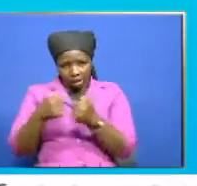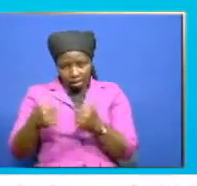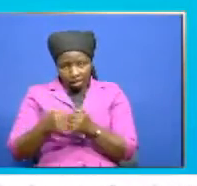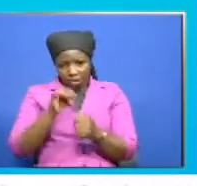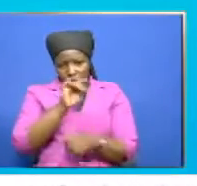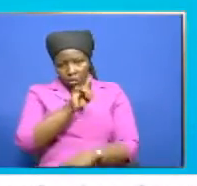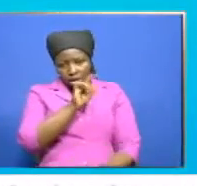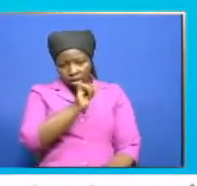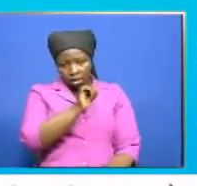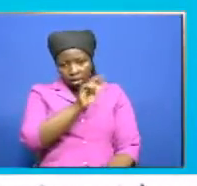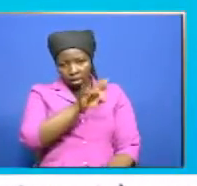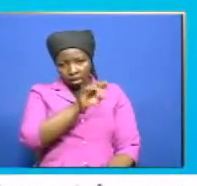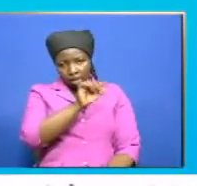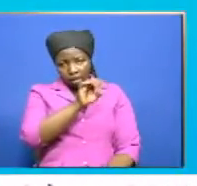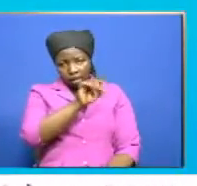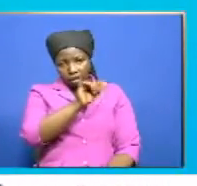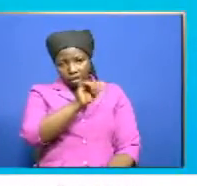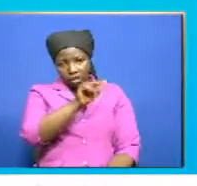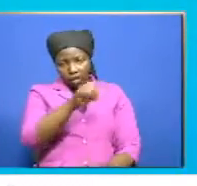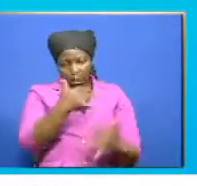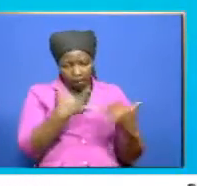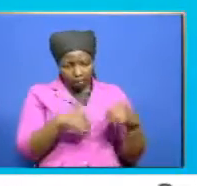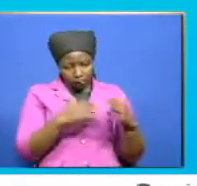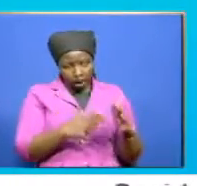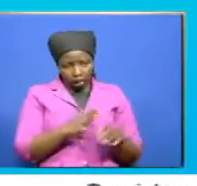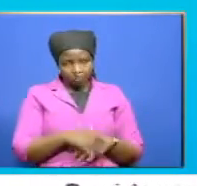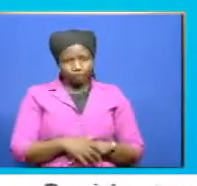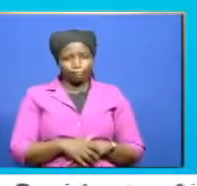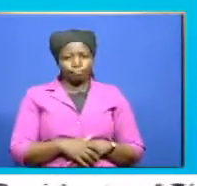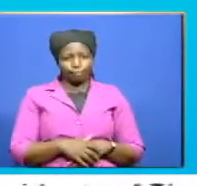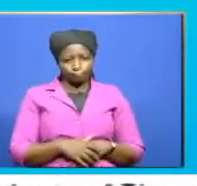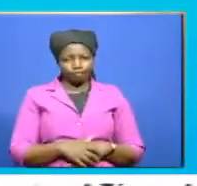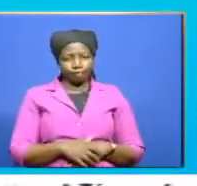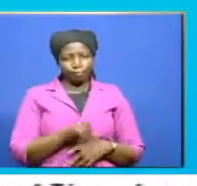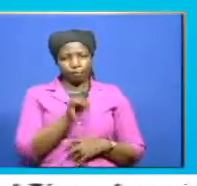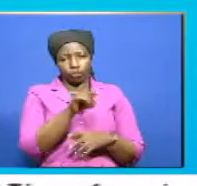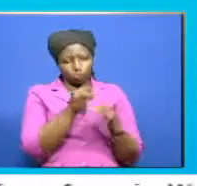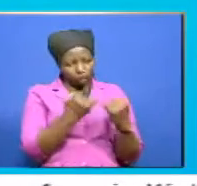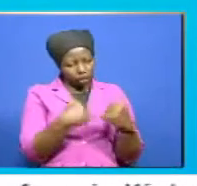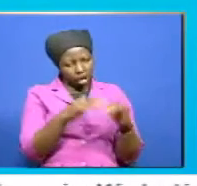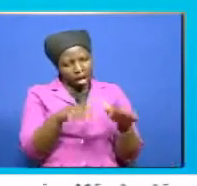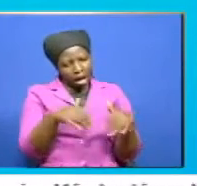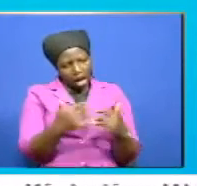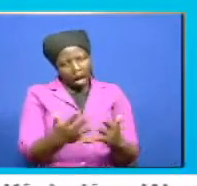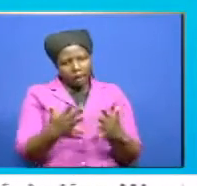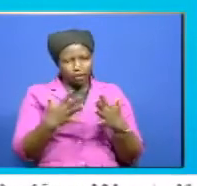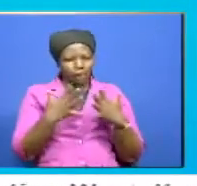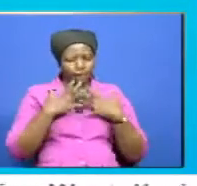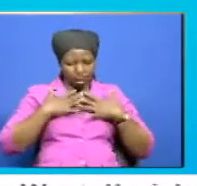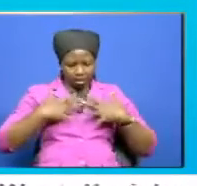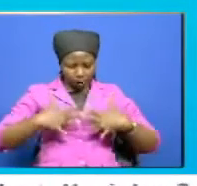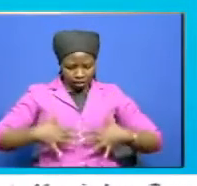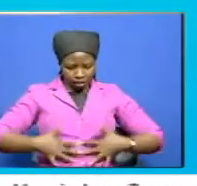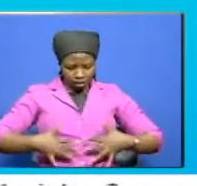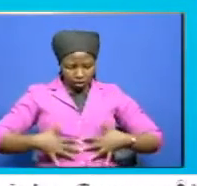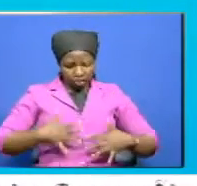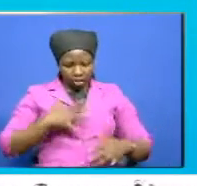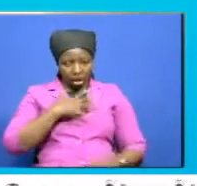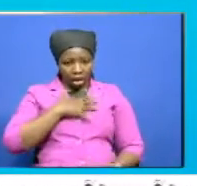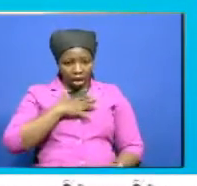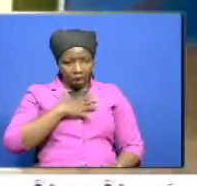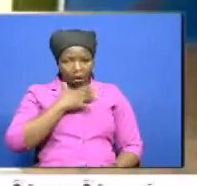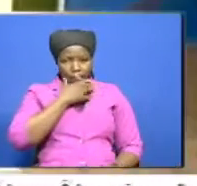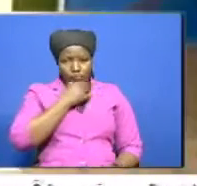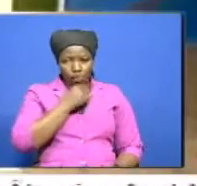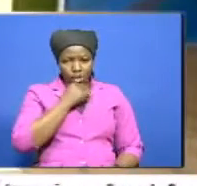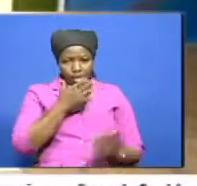did a basketball pass from inside the maul, and it was a try. How physical are our boys at the moment? As